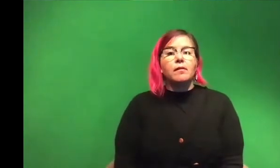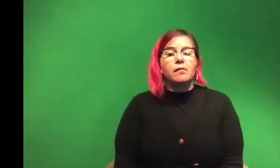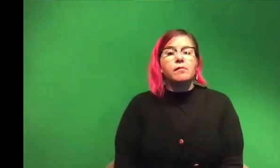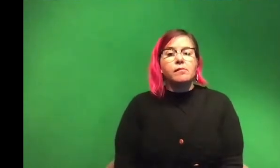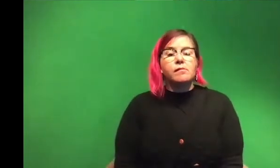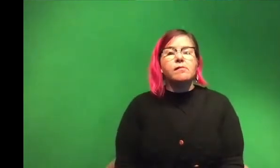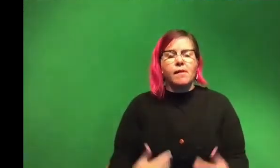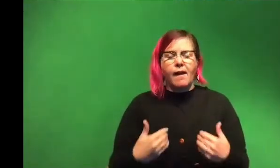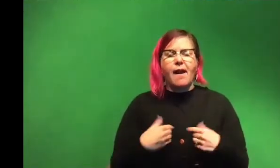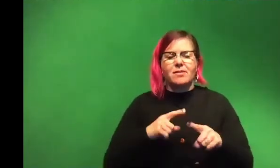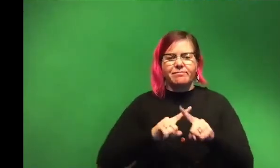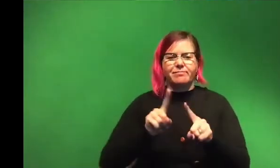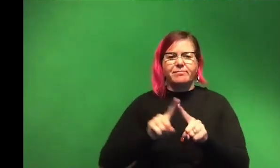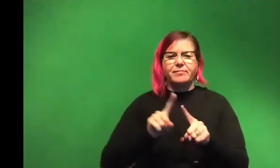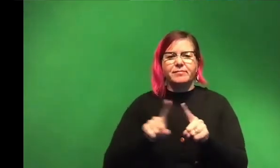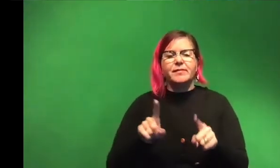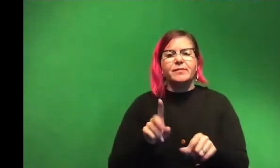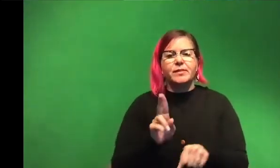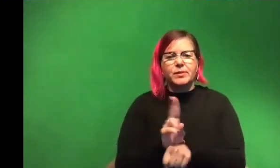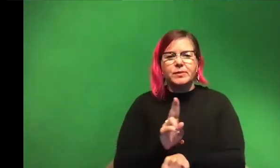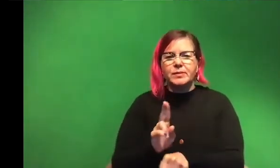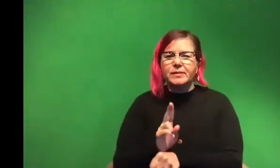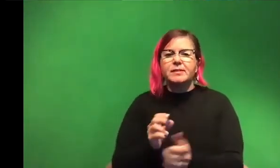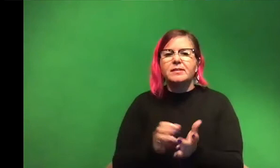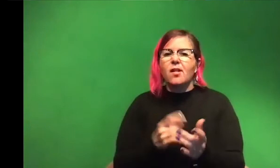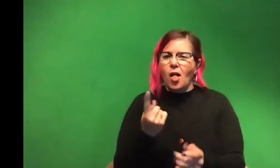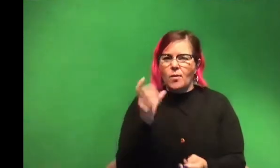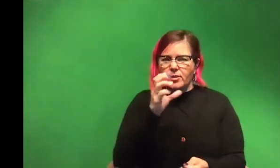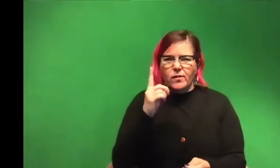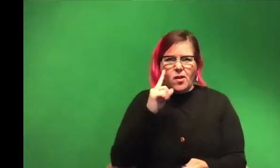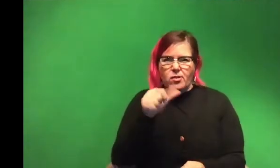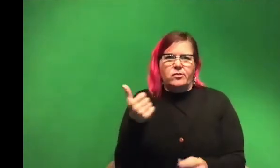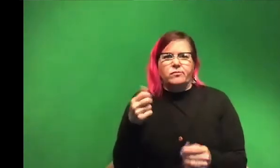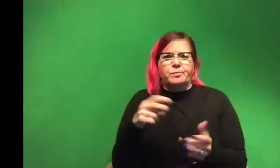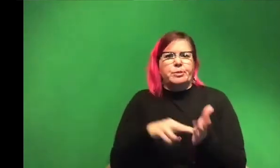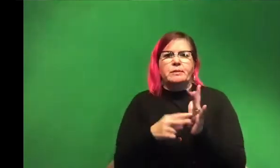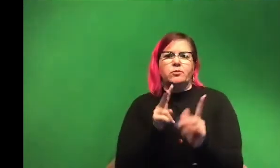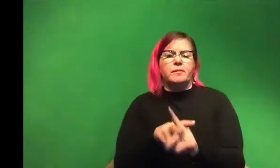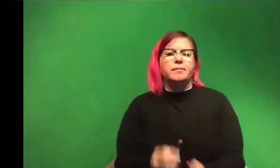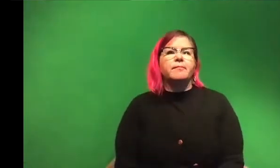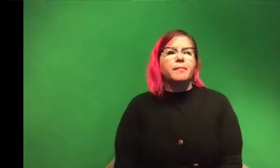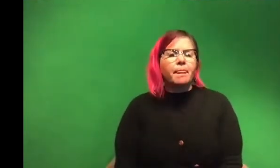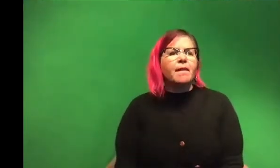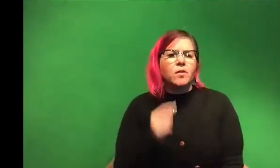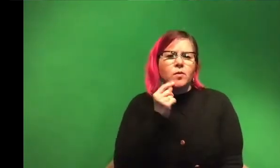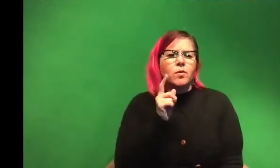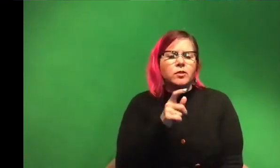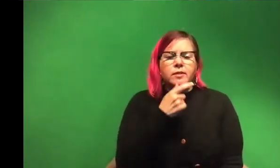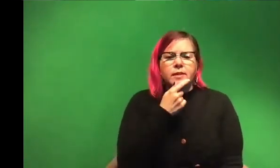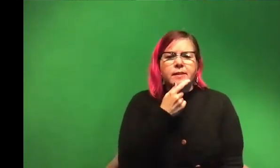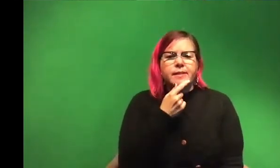we have a bunch of different use cases, and we're always looking for other ones. So we've got a cool question here. So someone wants